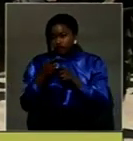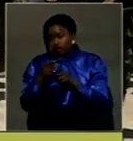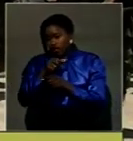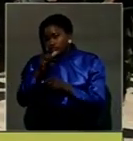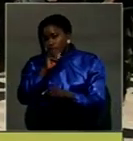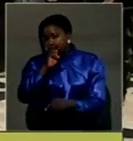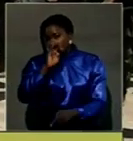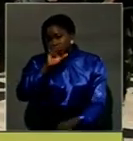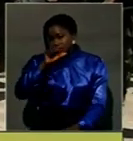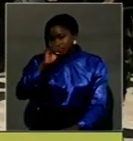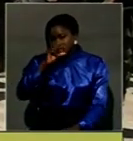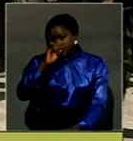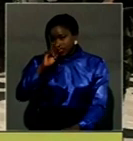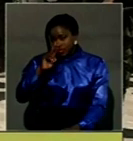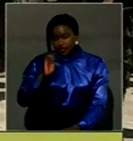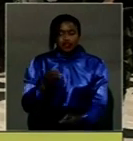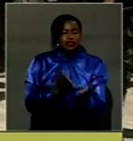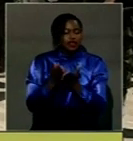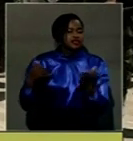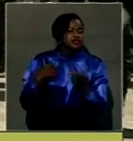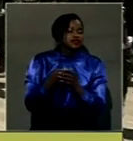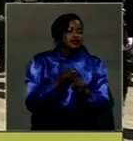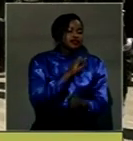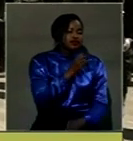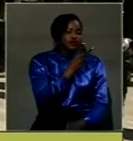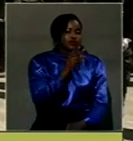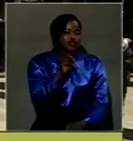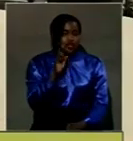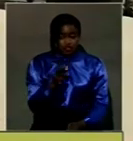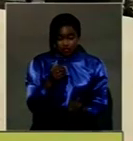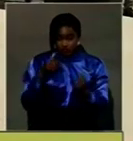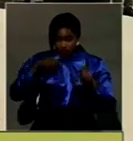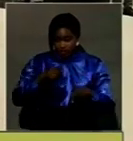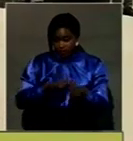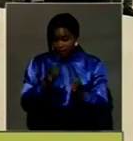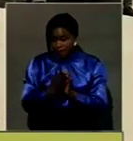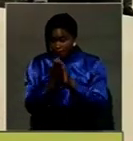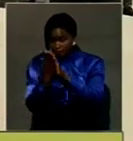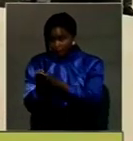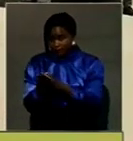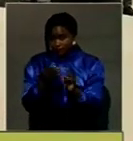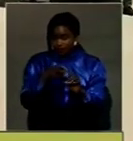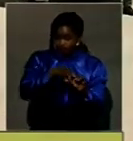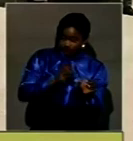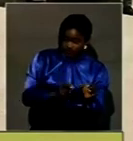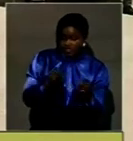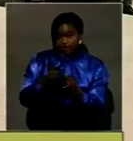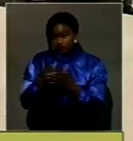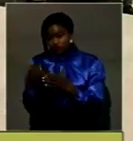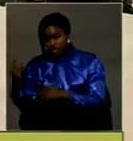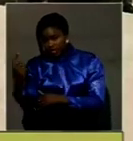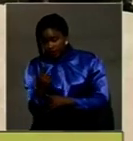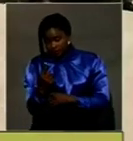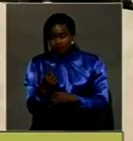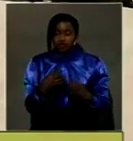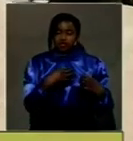that capacity since January 2018. Now, the handover of instruments of power between the outgoing and incoming force